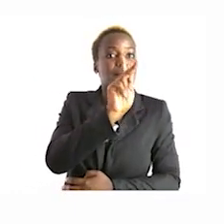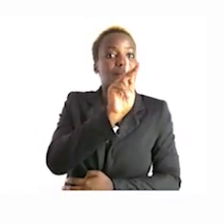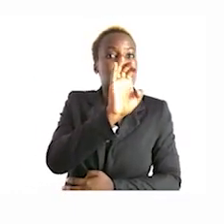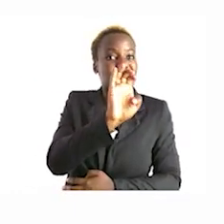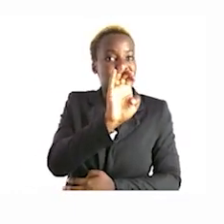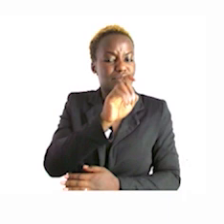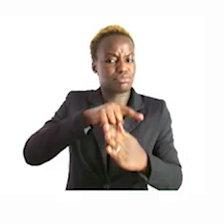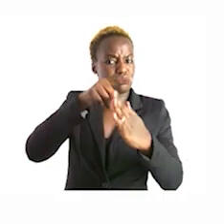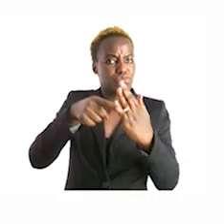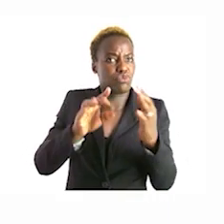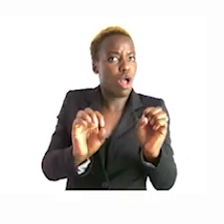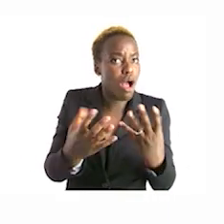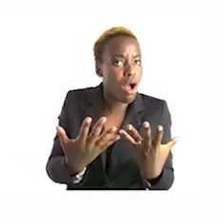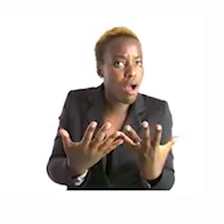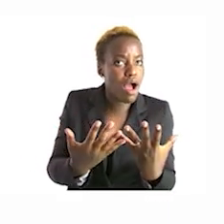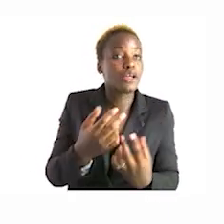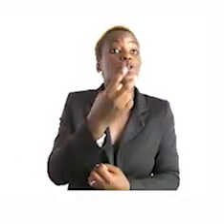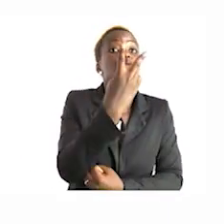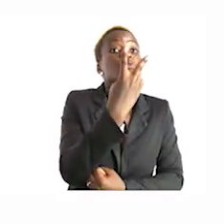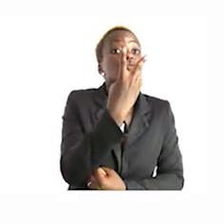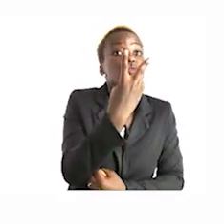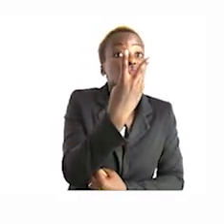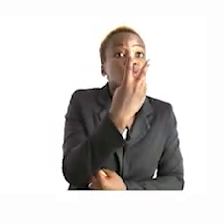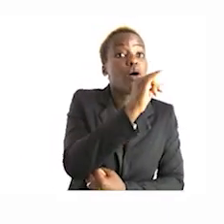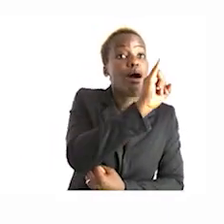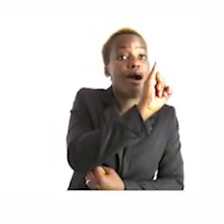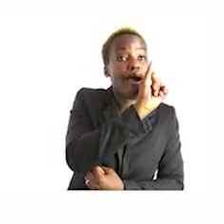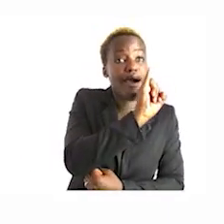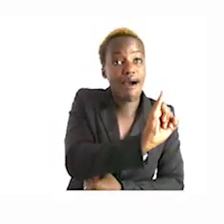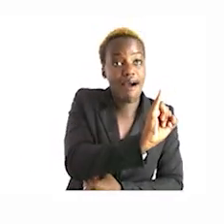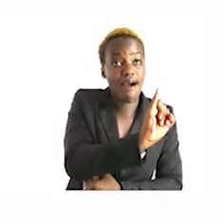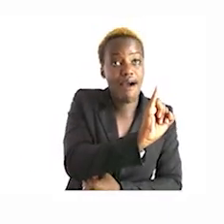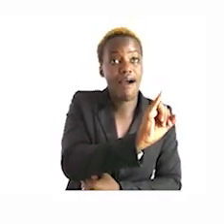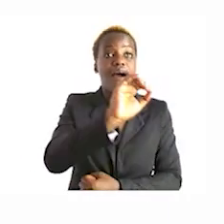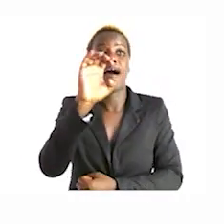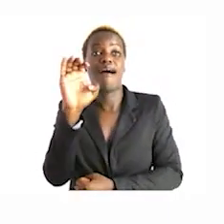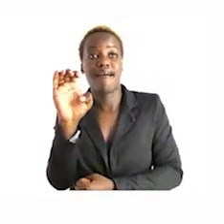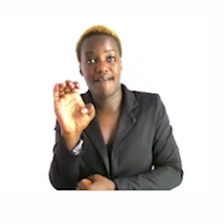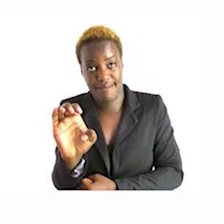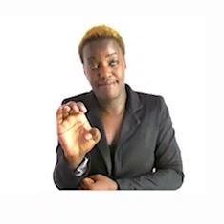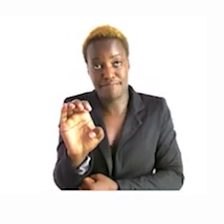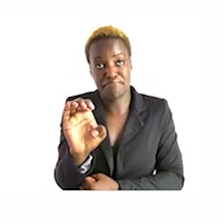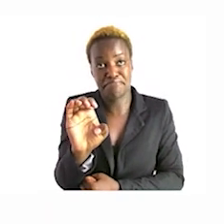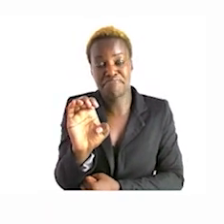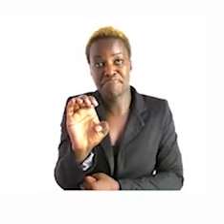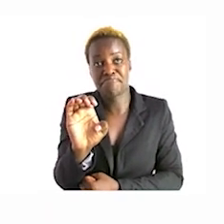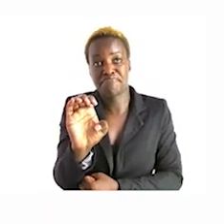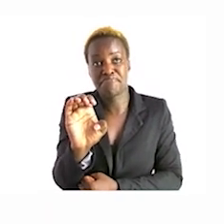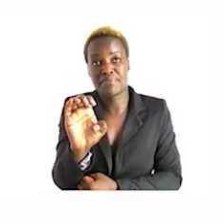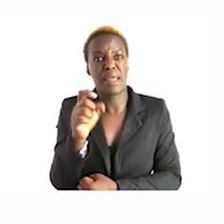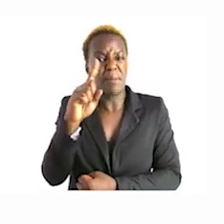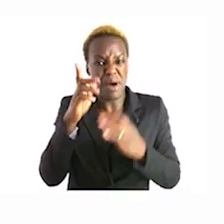like? Yes, it's correct. We have two vowel sounds, the I and the E, but we only